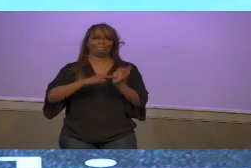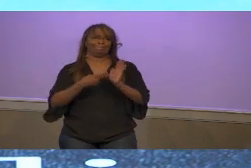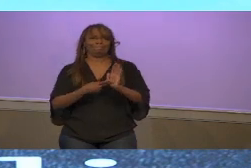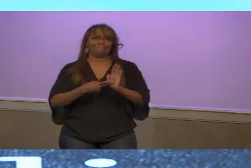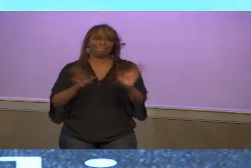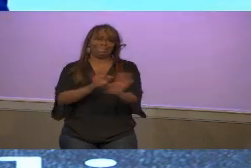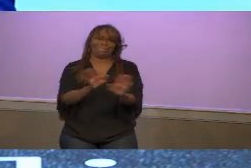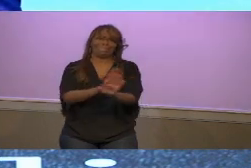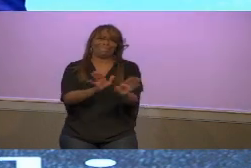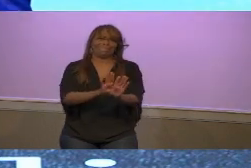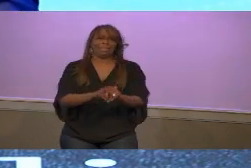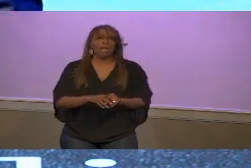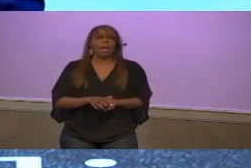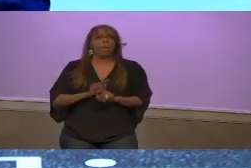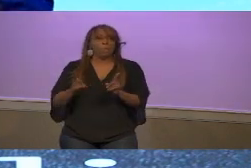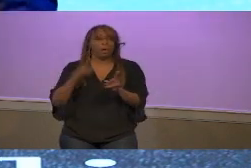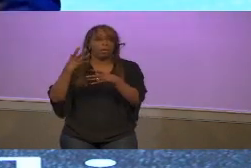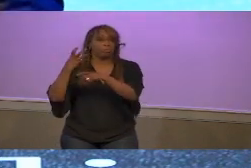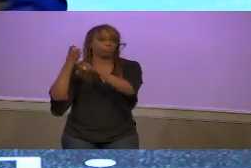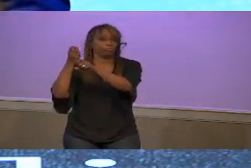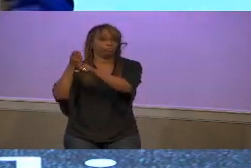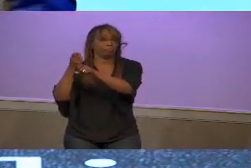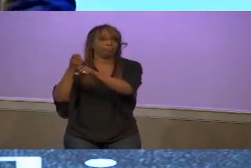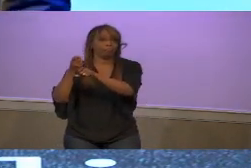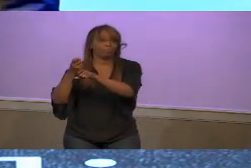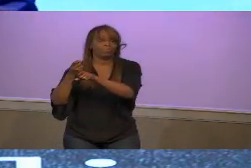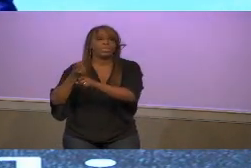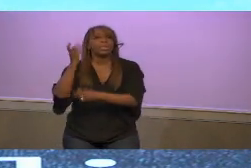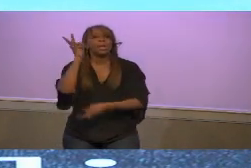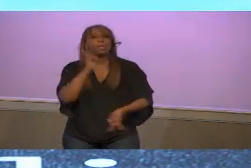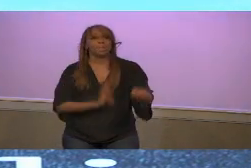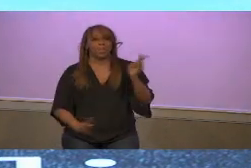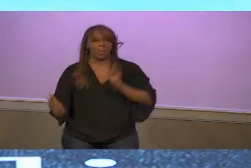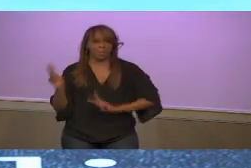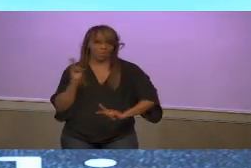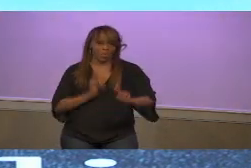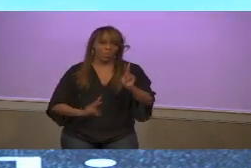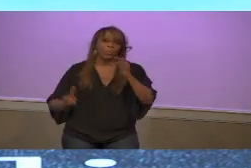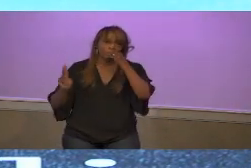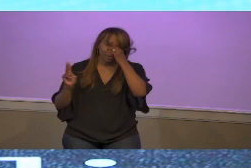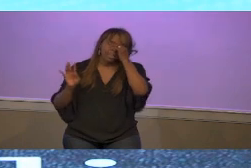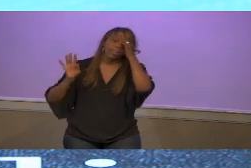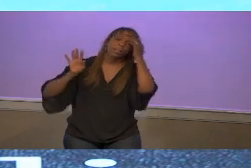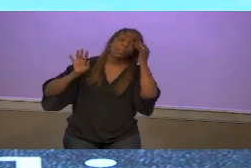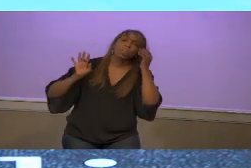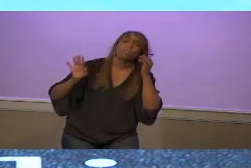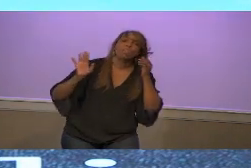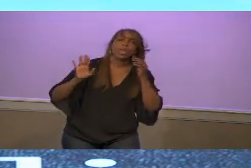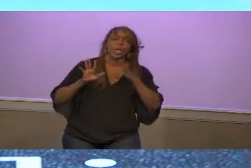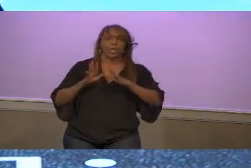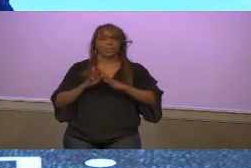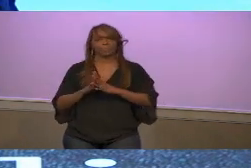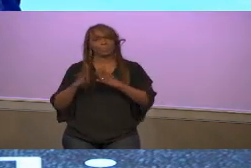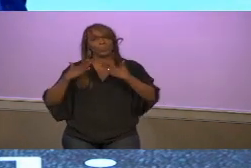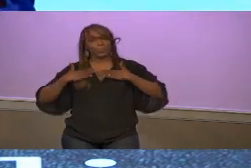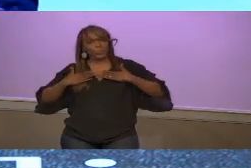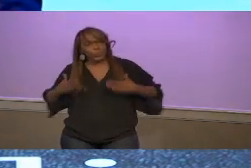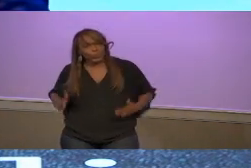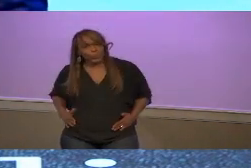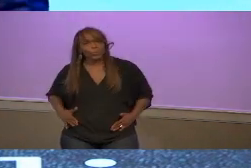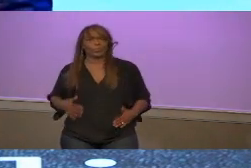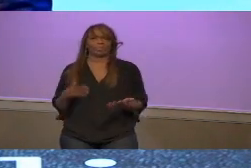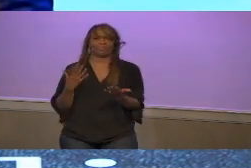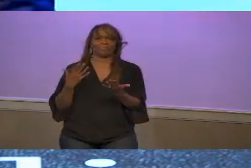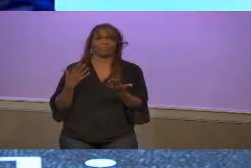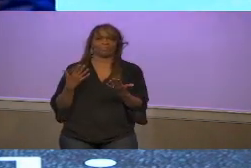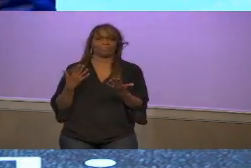intentional. But trust me, people in their finite, human, and fragile